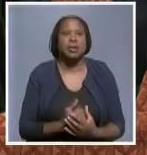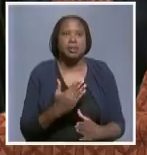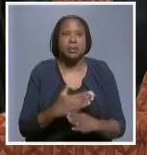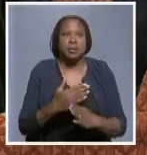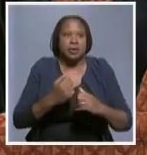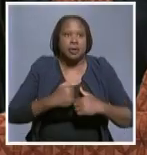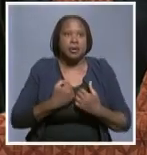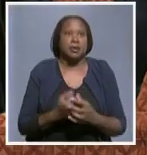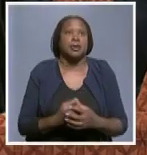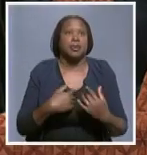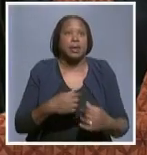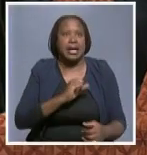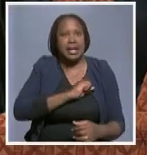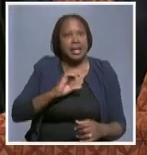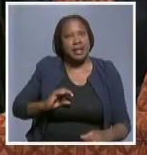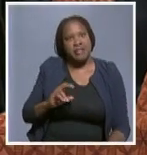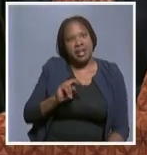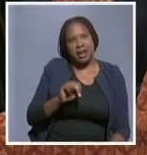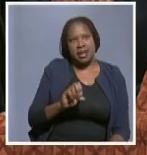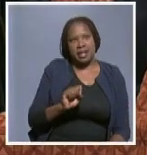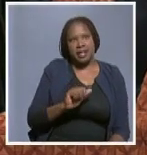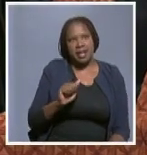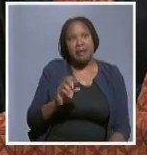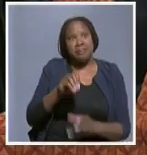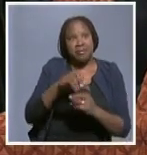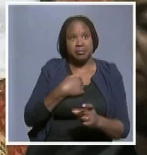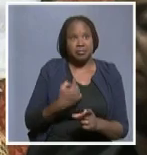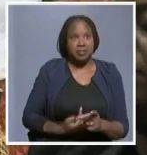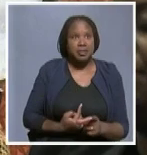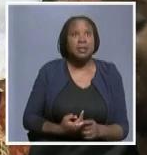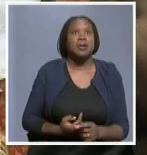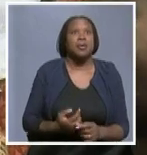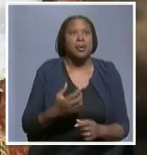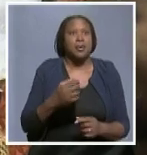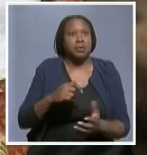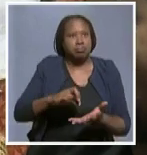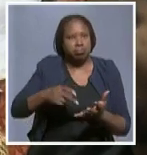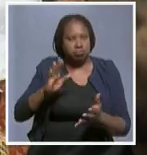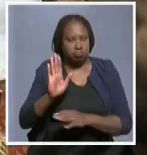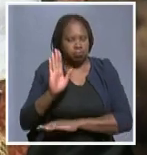We all, as employees of NSA, including myself, we sign oath of secrecy.